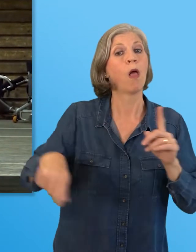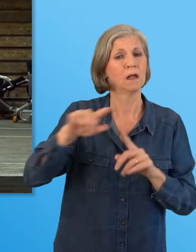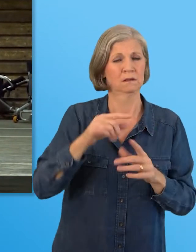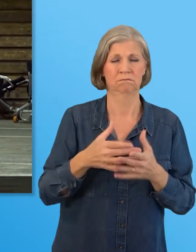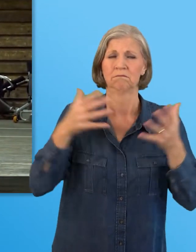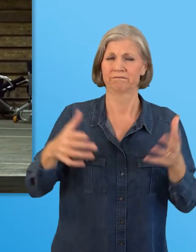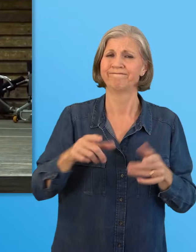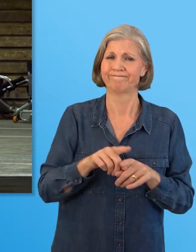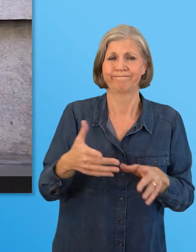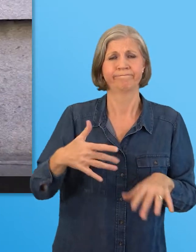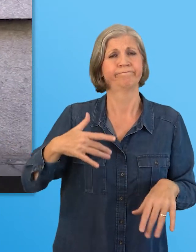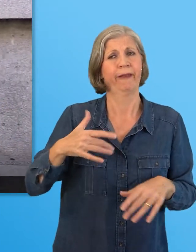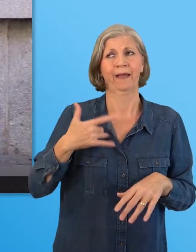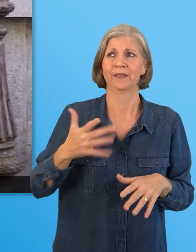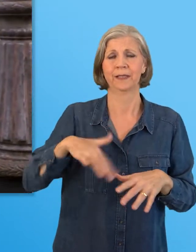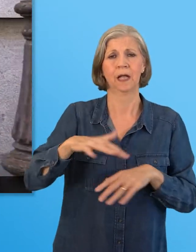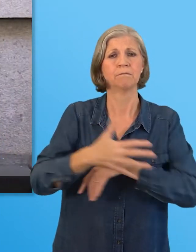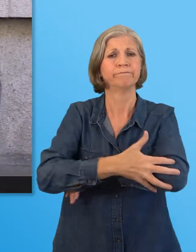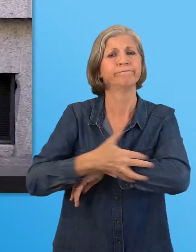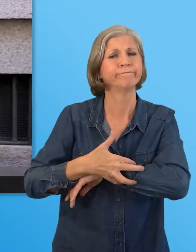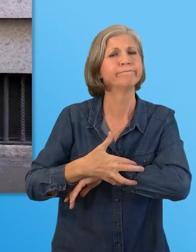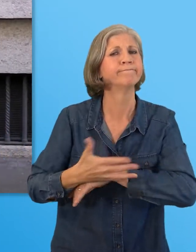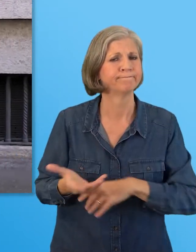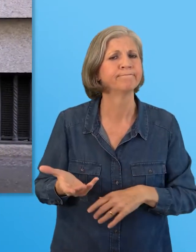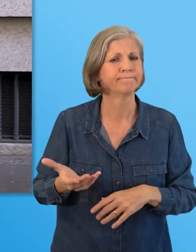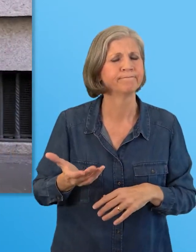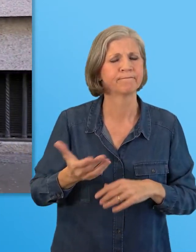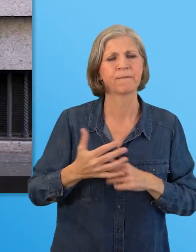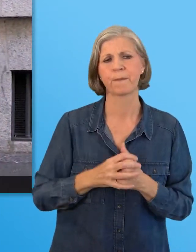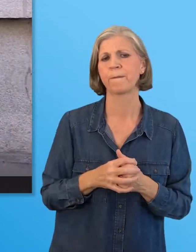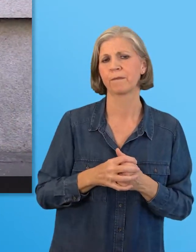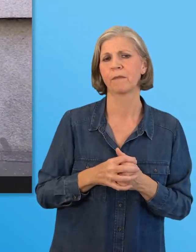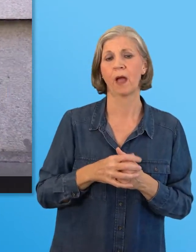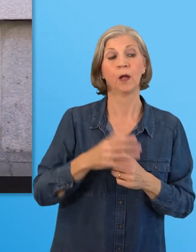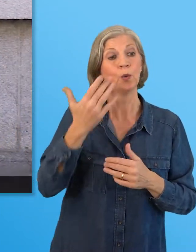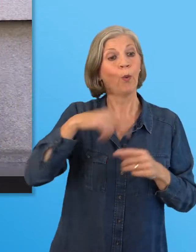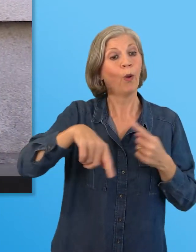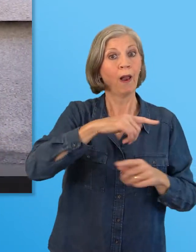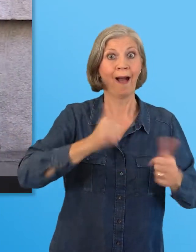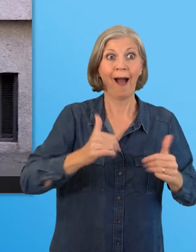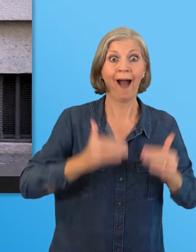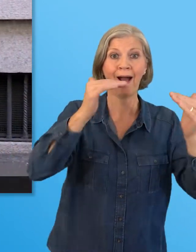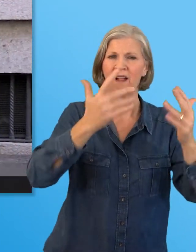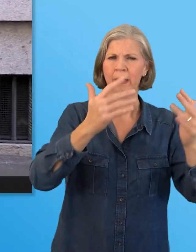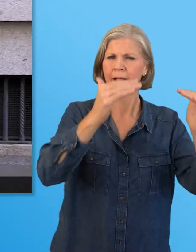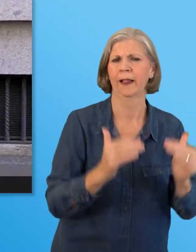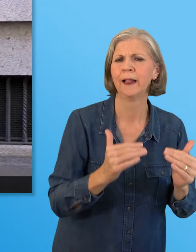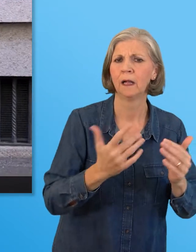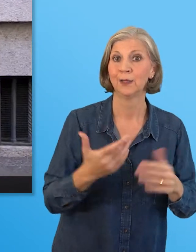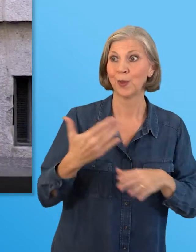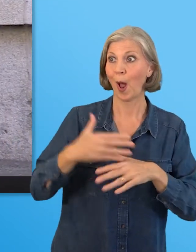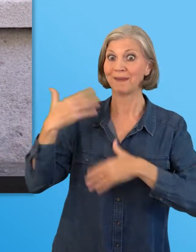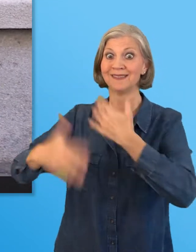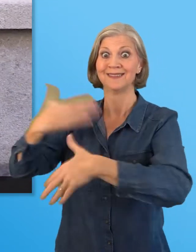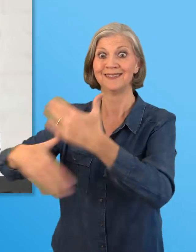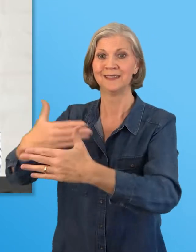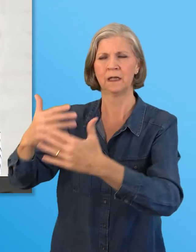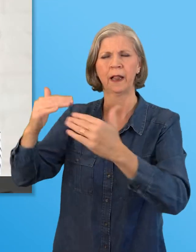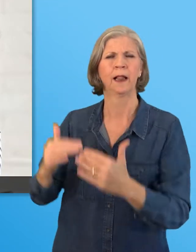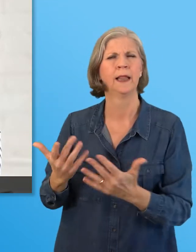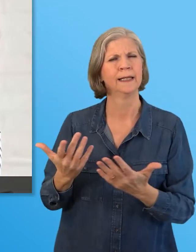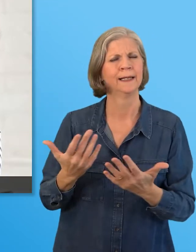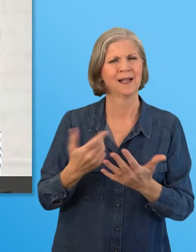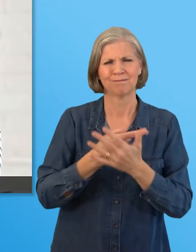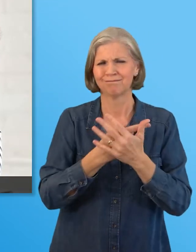Scotland are still more likely to live in poverty, less likely to do well at school, less likely to have a